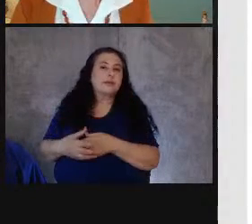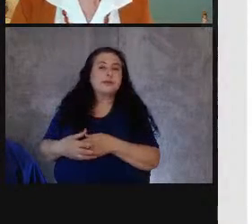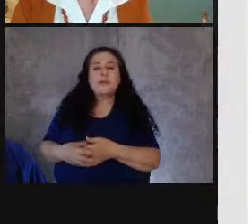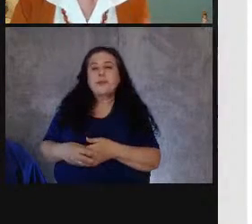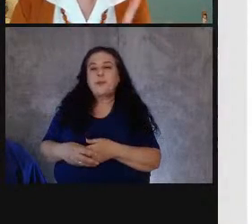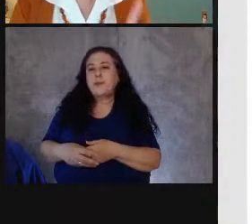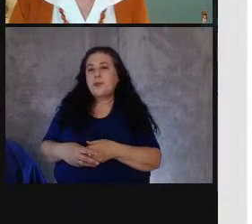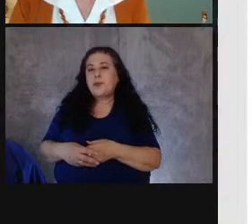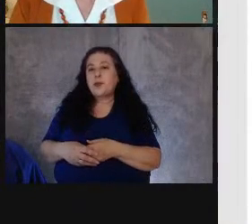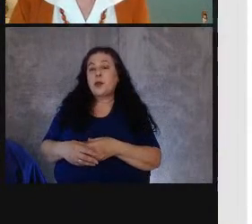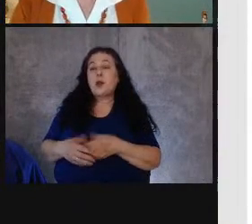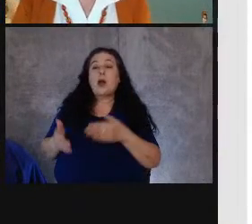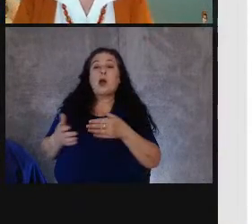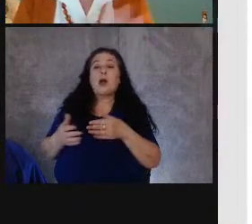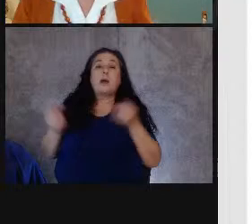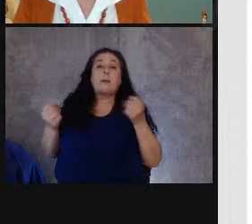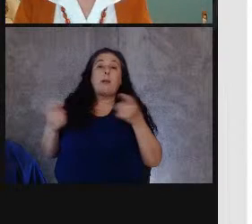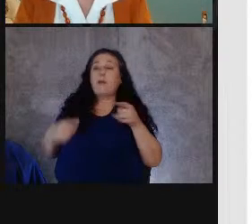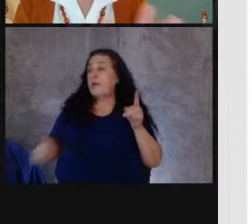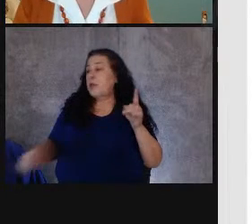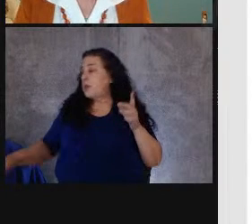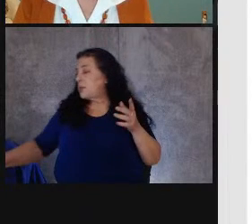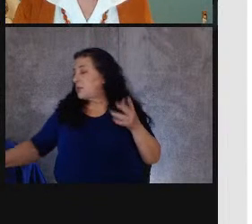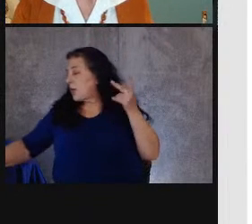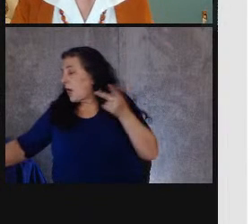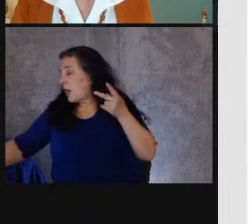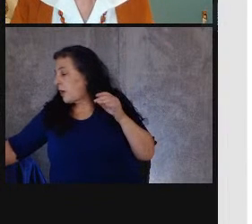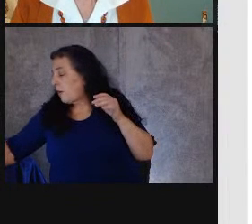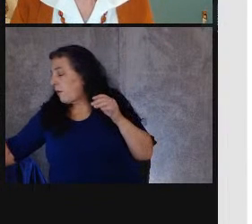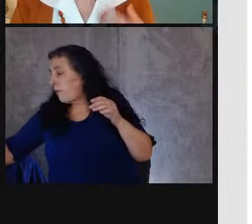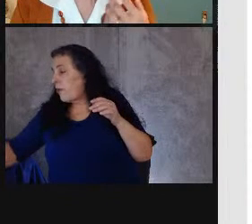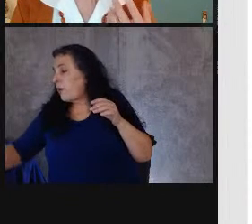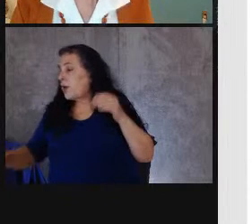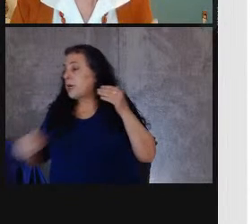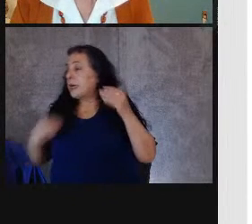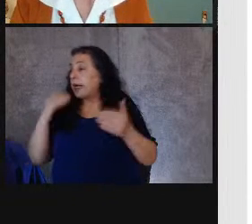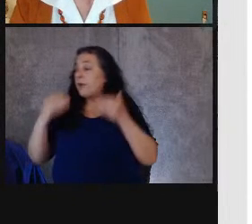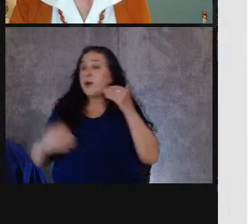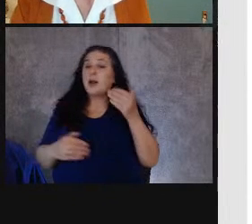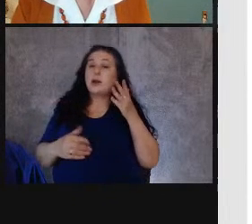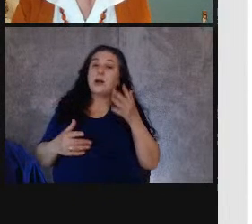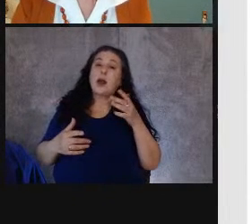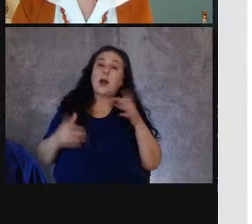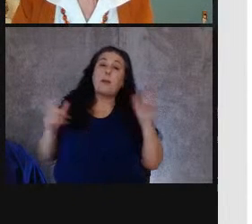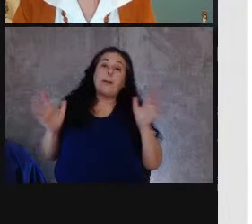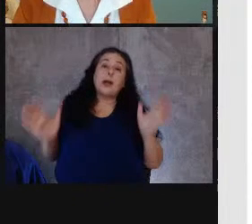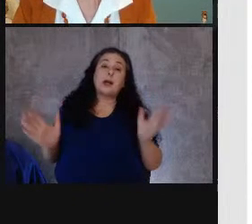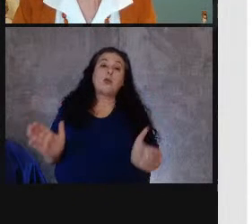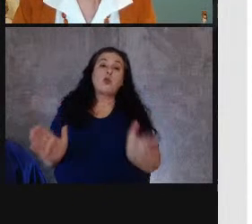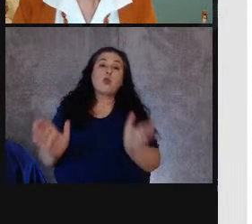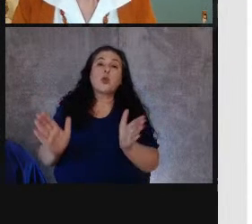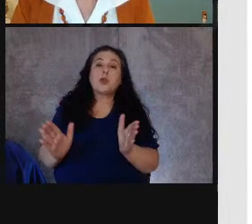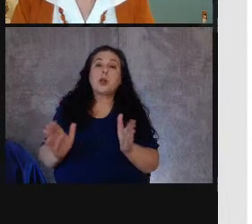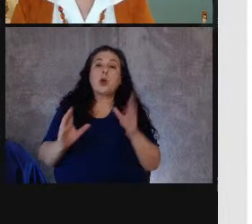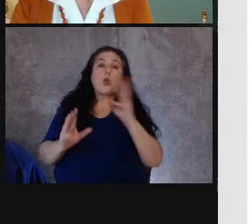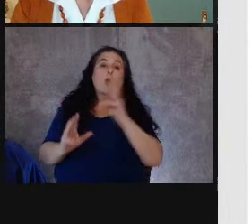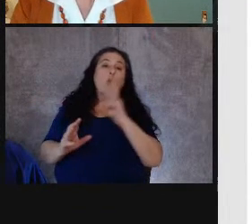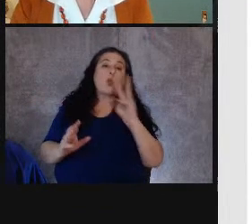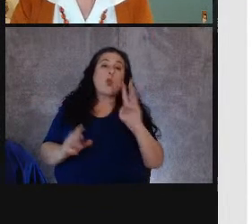A lot of this kind of campaigning that went on got a big boost in World War One,